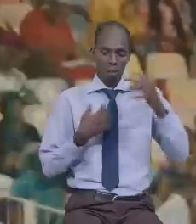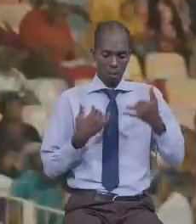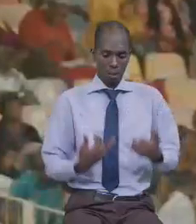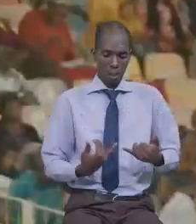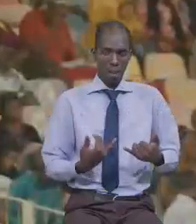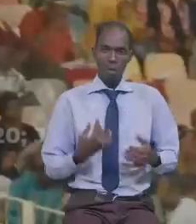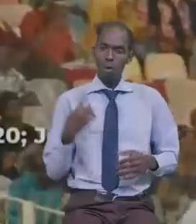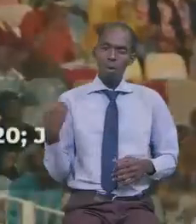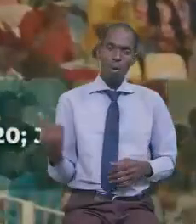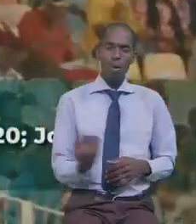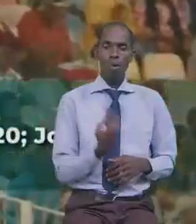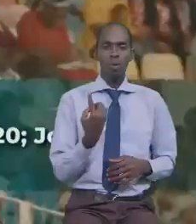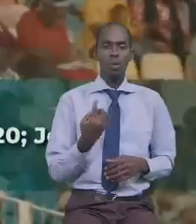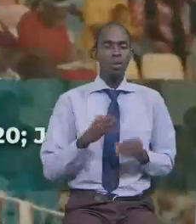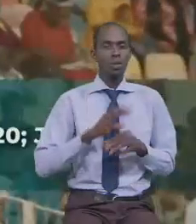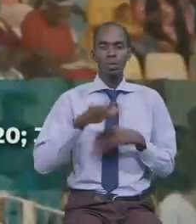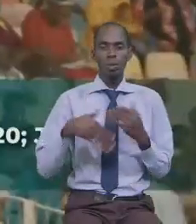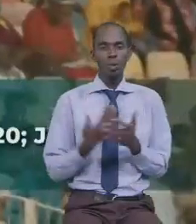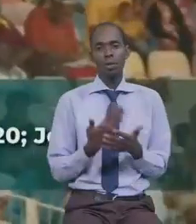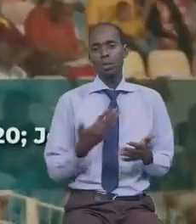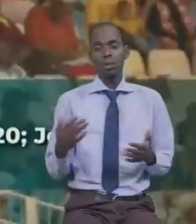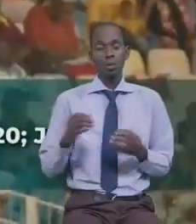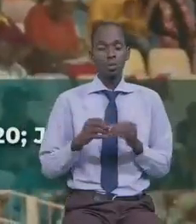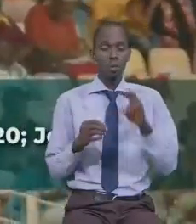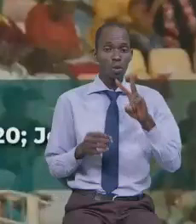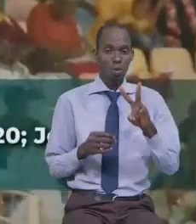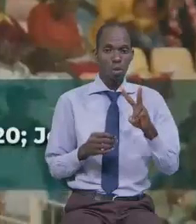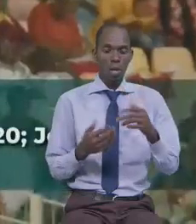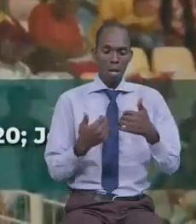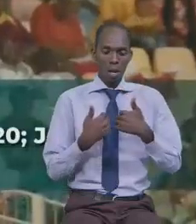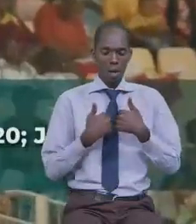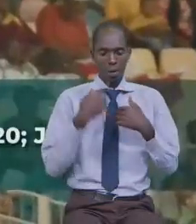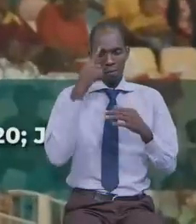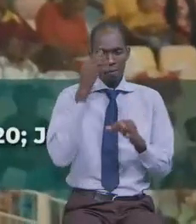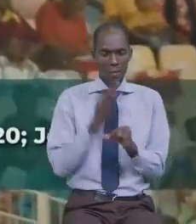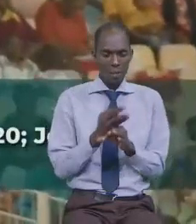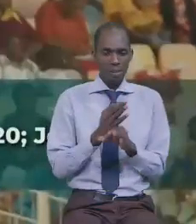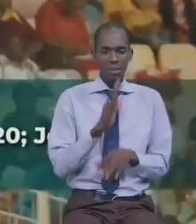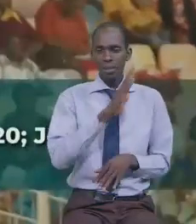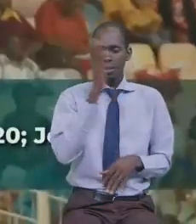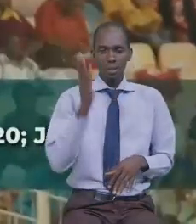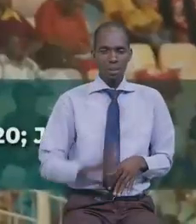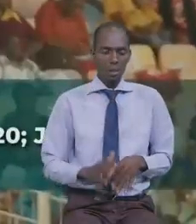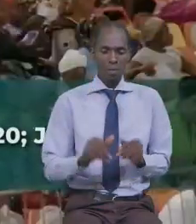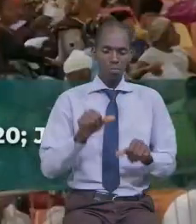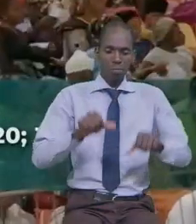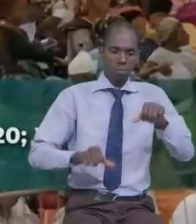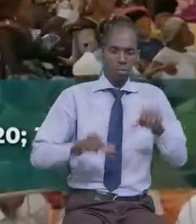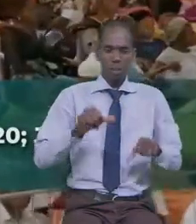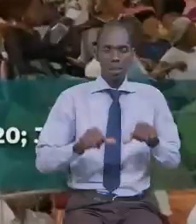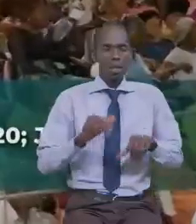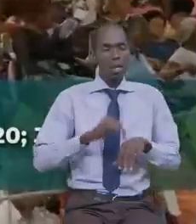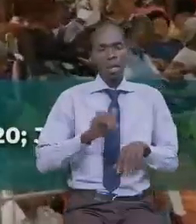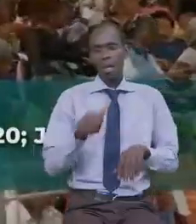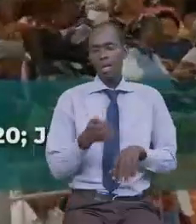Number two, have faith, never wavering at any time.